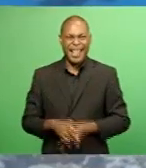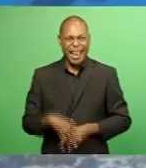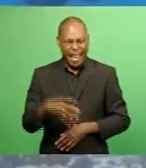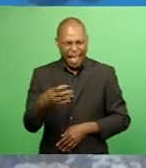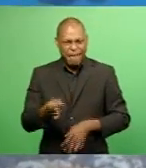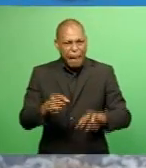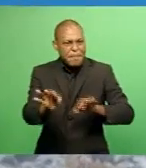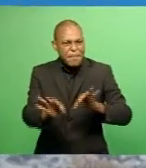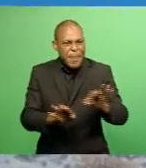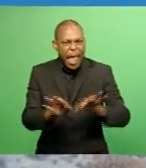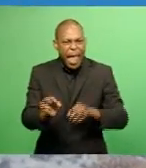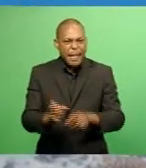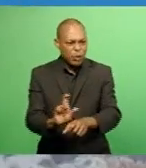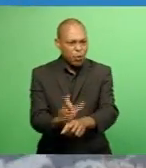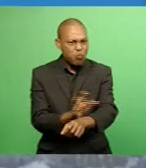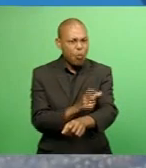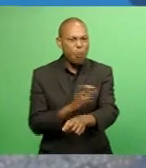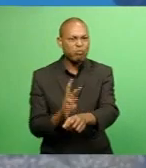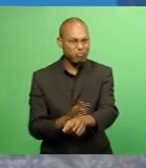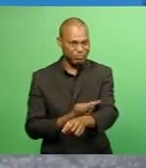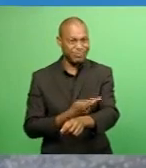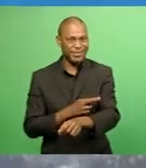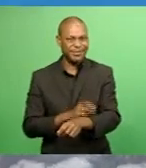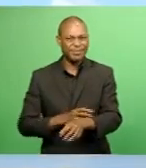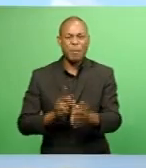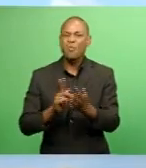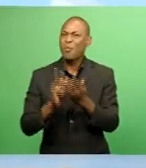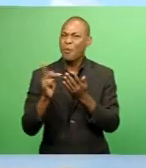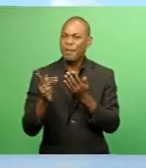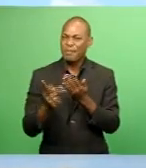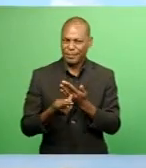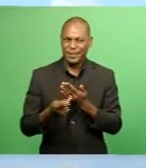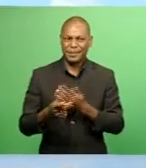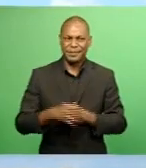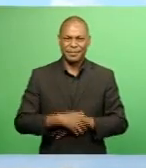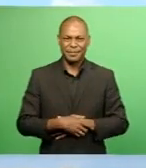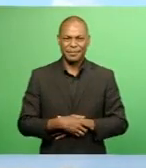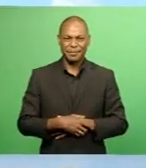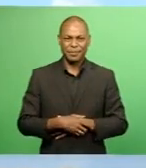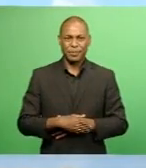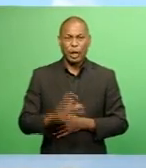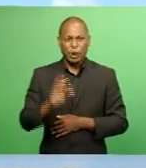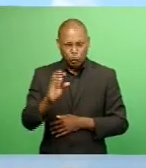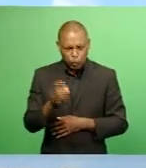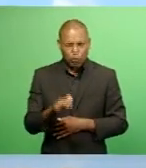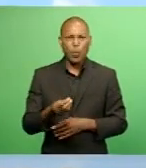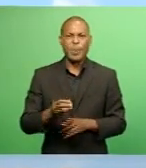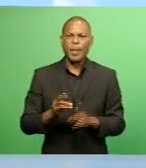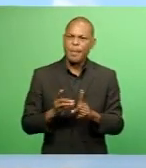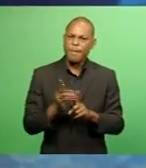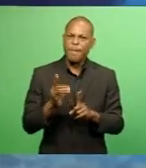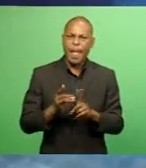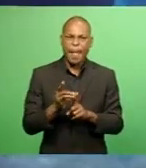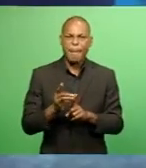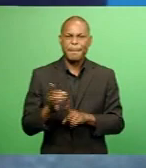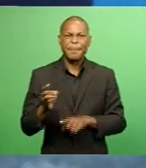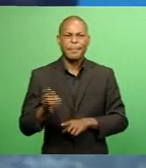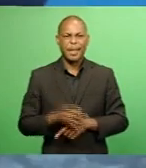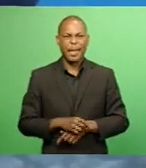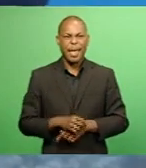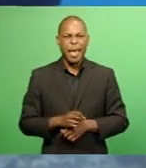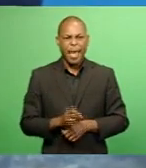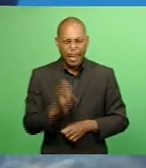mangrove and coral reef restoration programs. Looking into developing and applying nature-based solutions